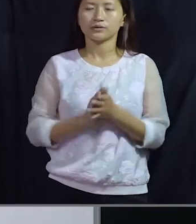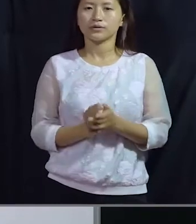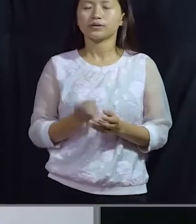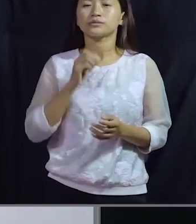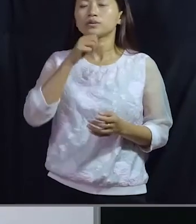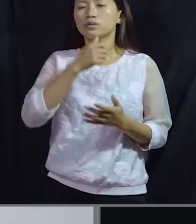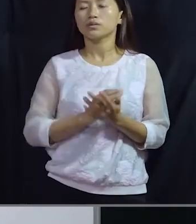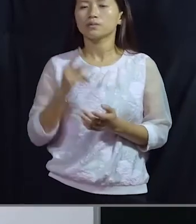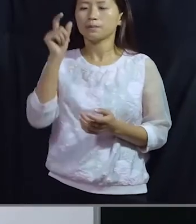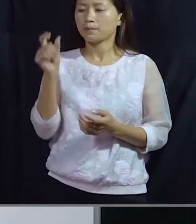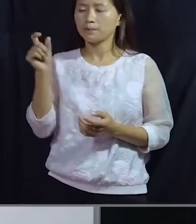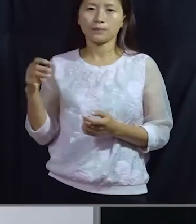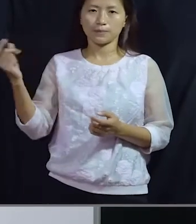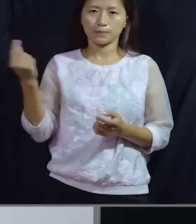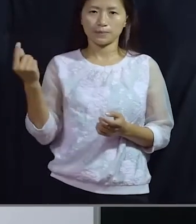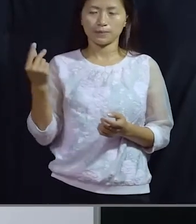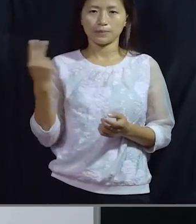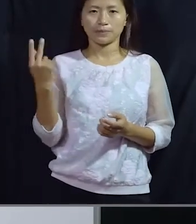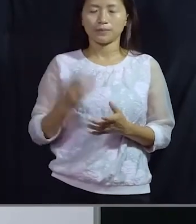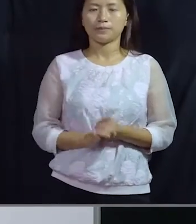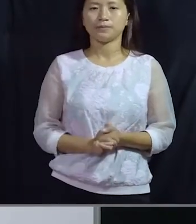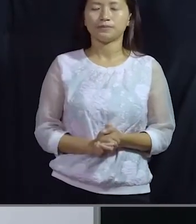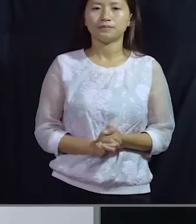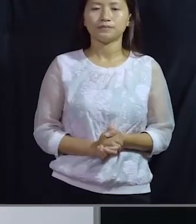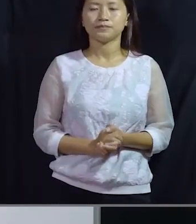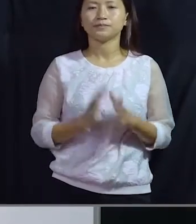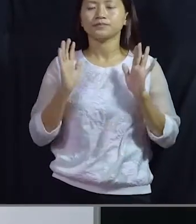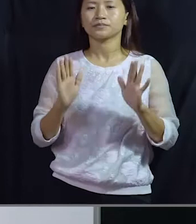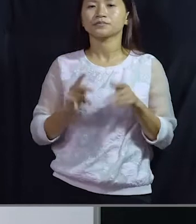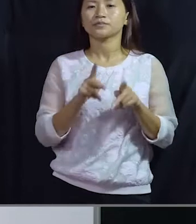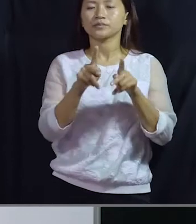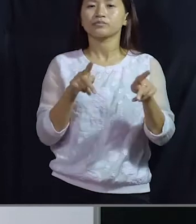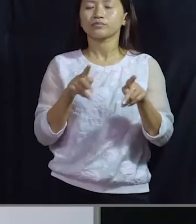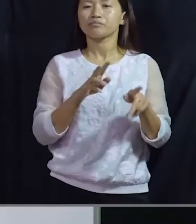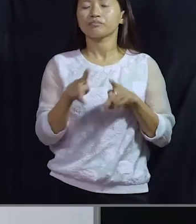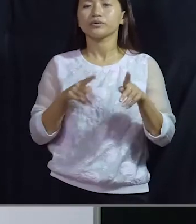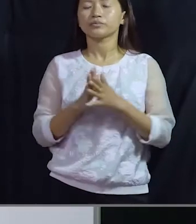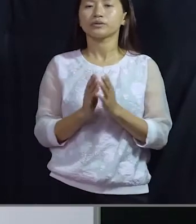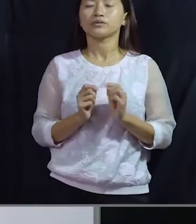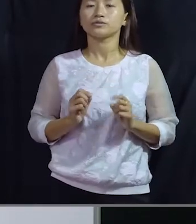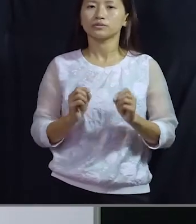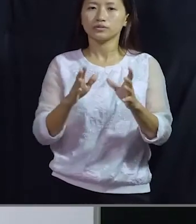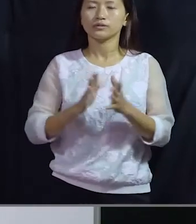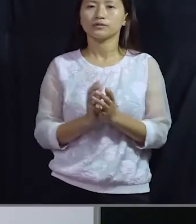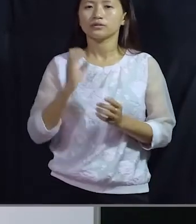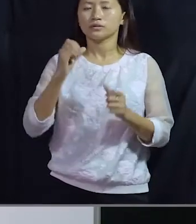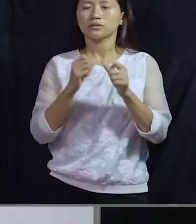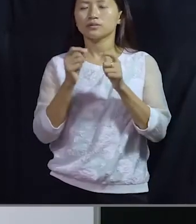old partners. Next is, we will have to prepare the partners capital